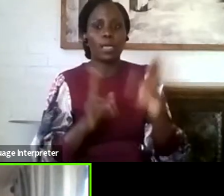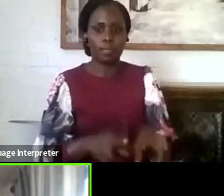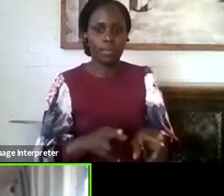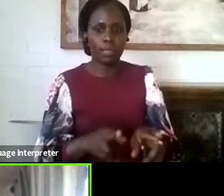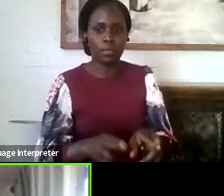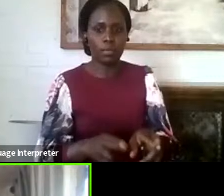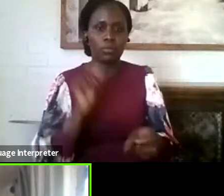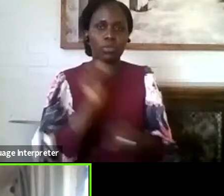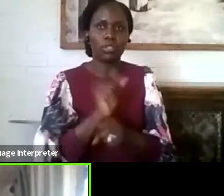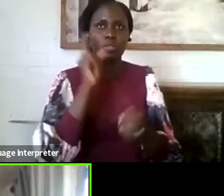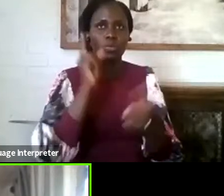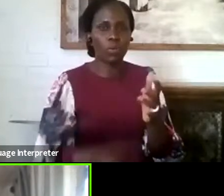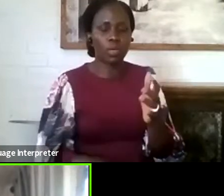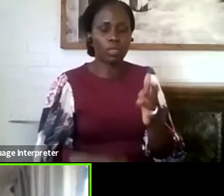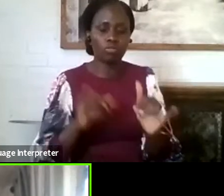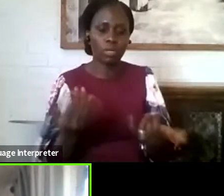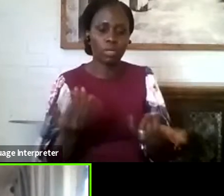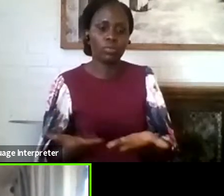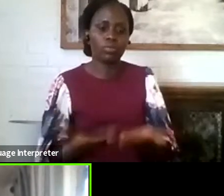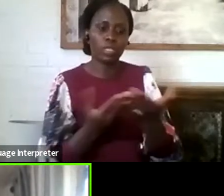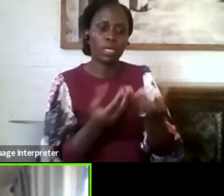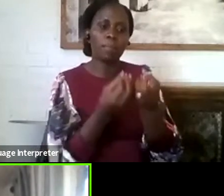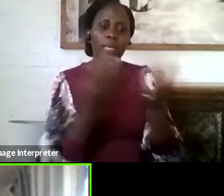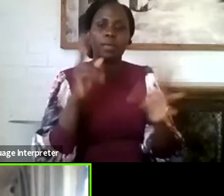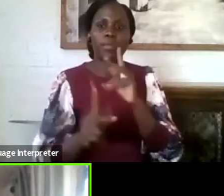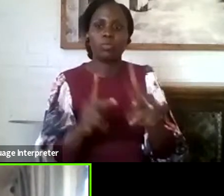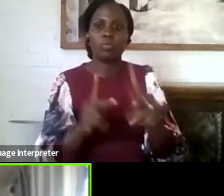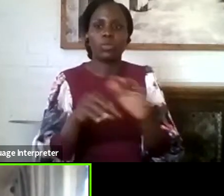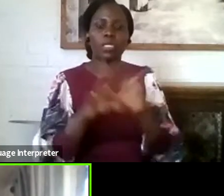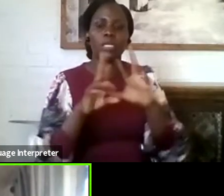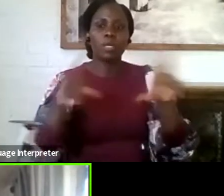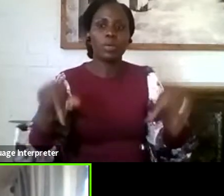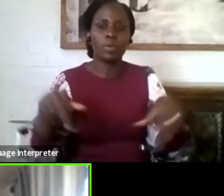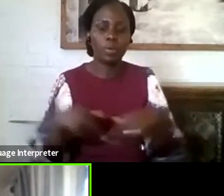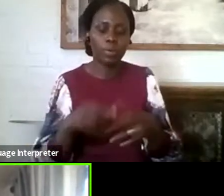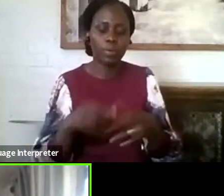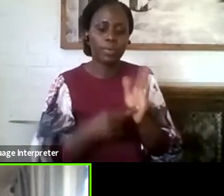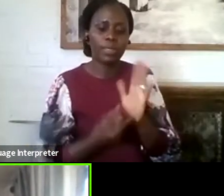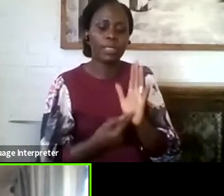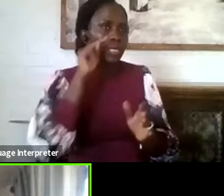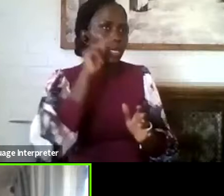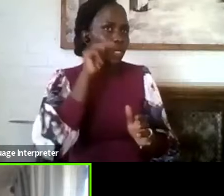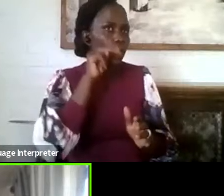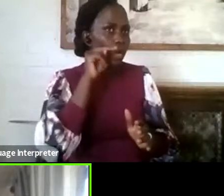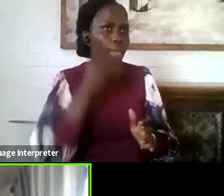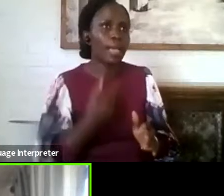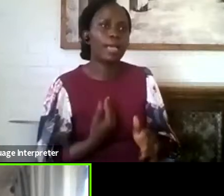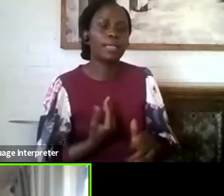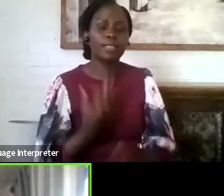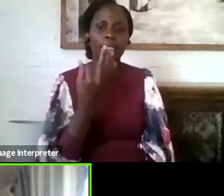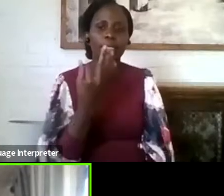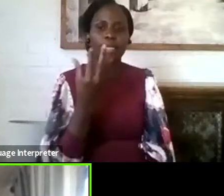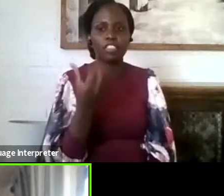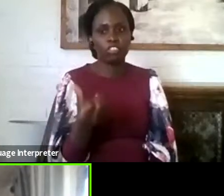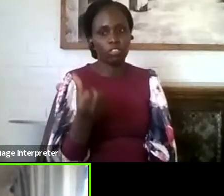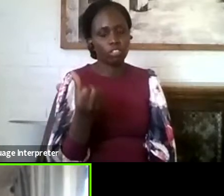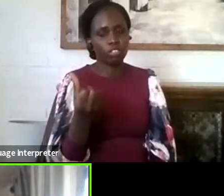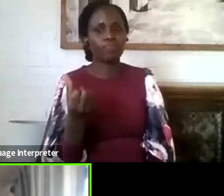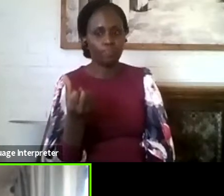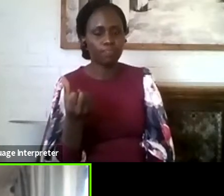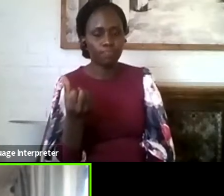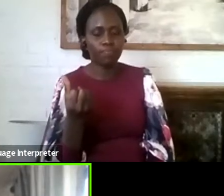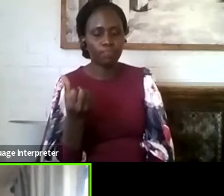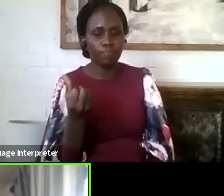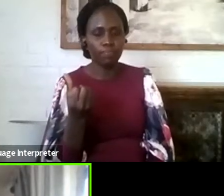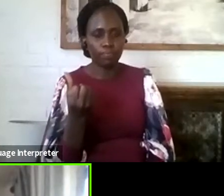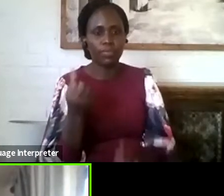many people into the room. So Nigeria has 36 states. So we went to 4 of those states in